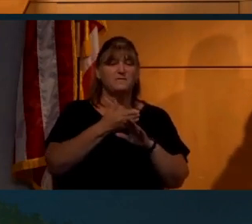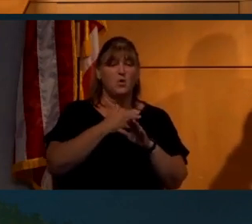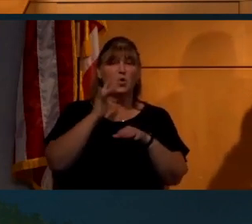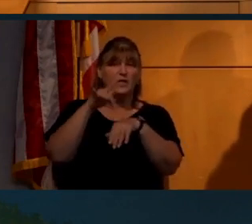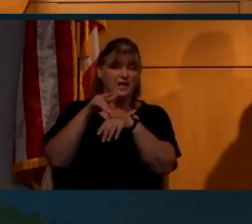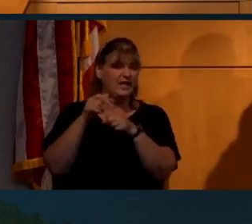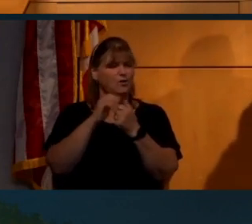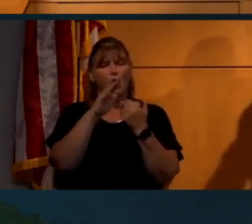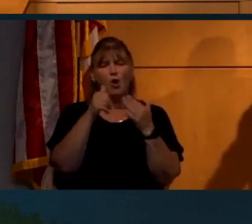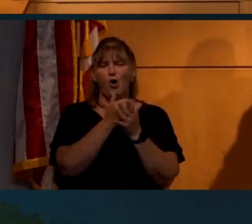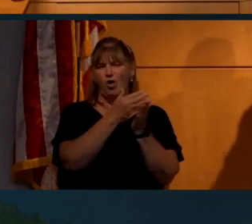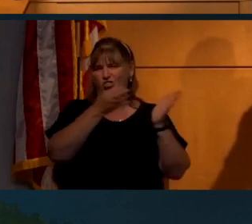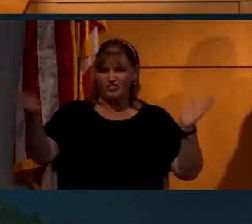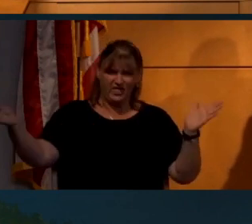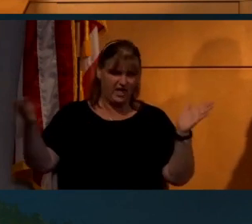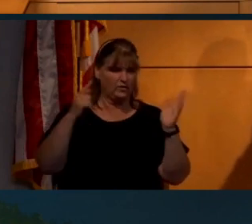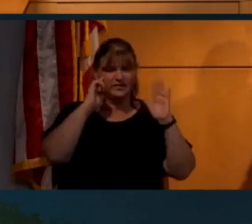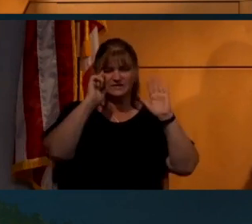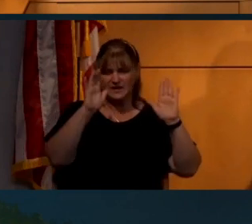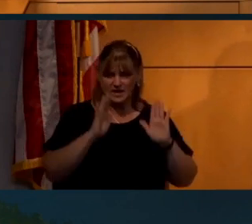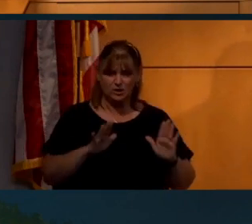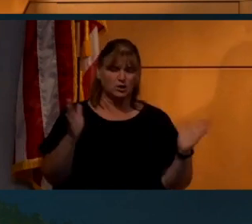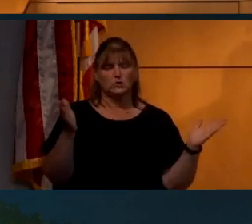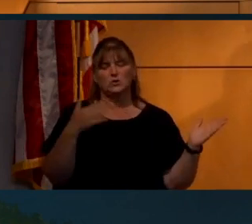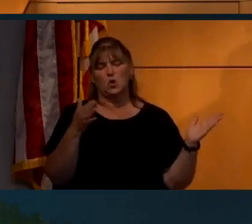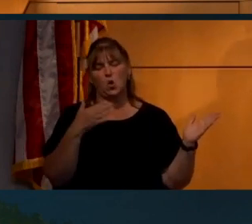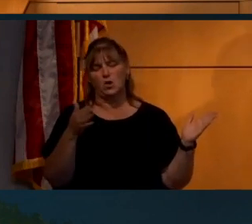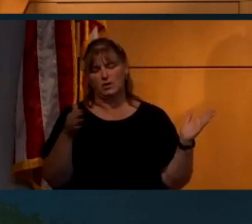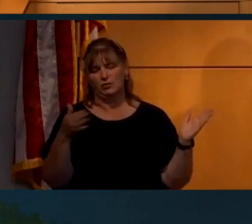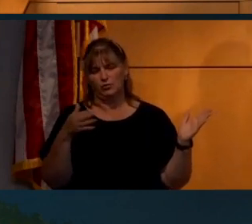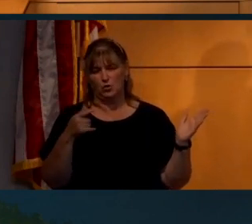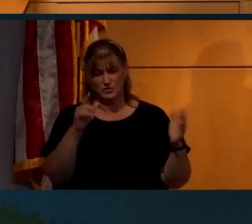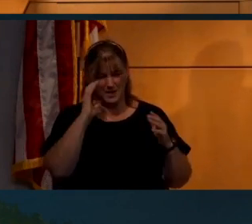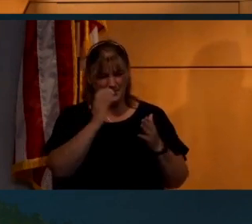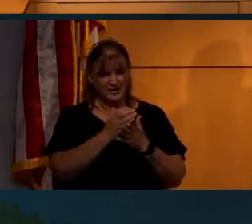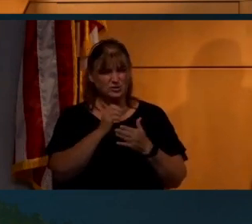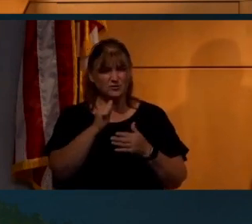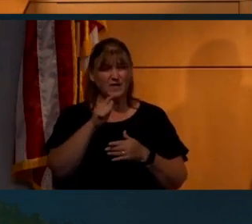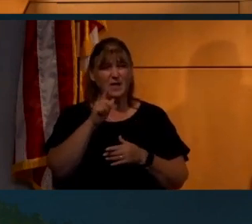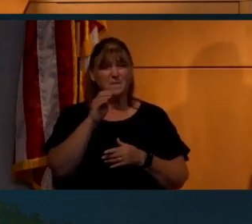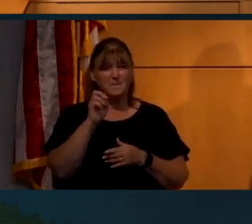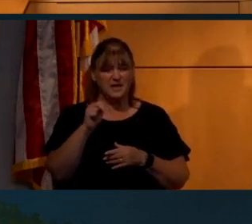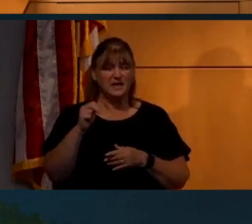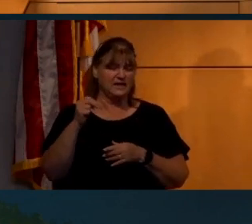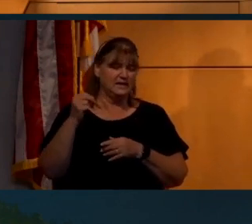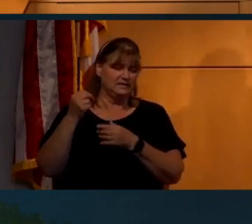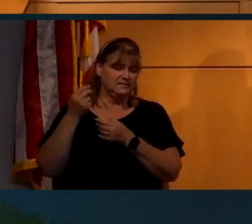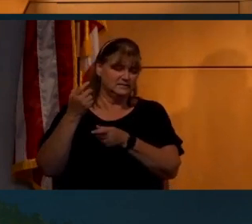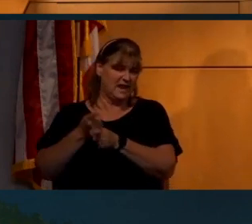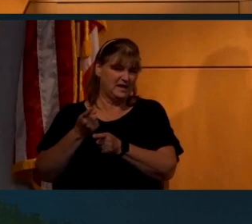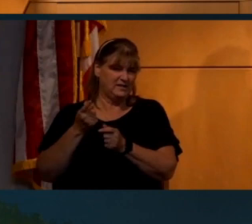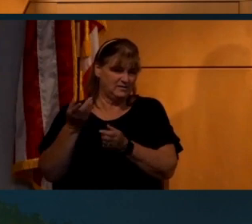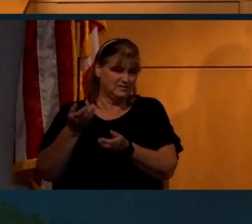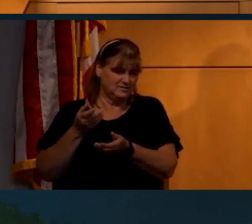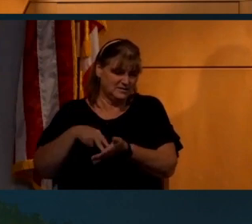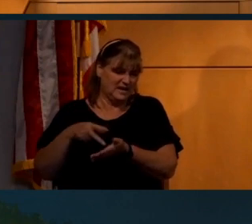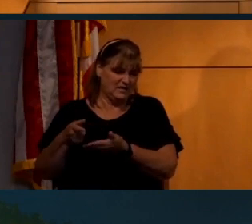And they're all there and they're spectacular. And I was going through these images and I was looking at that picture of Al Bean standing on the moon with the regolith in his hand.